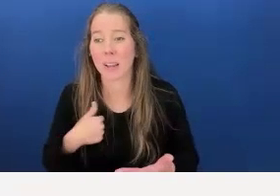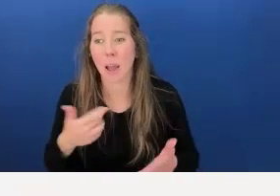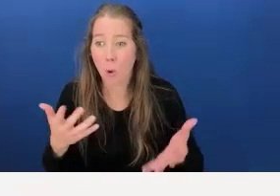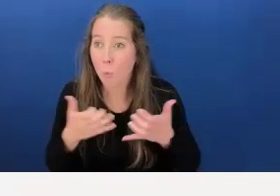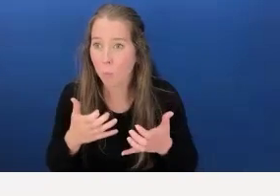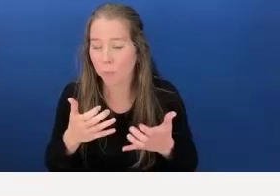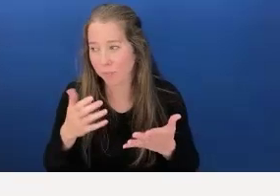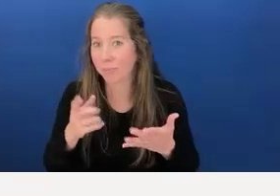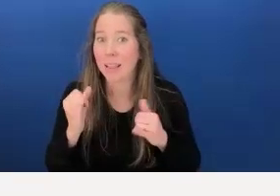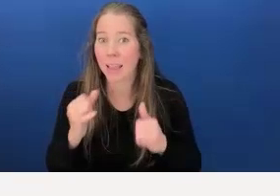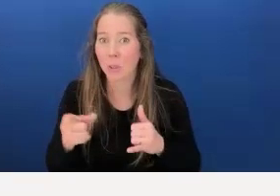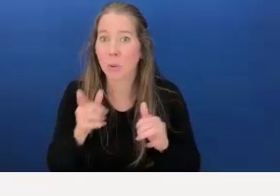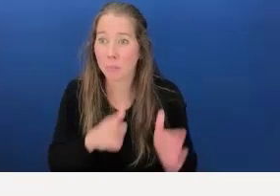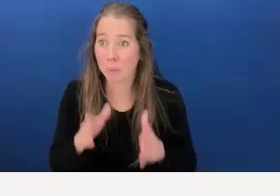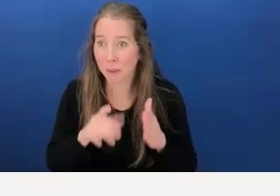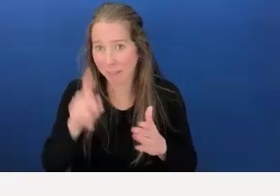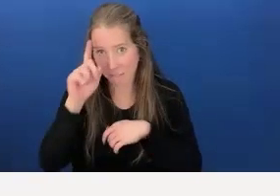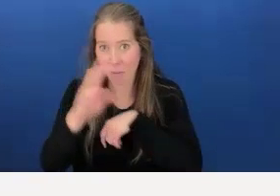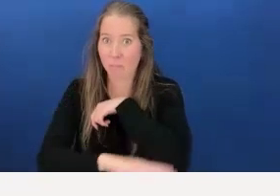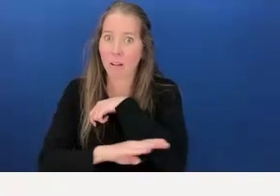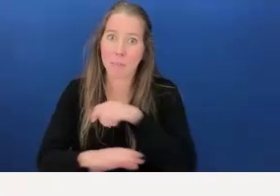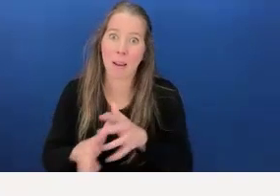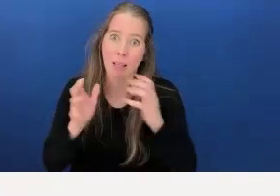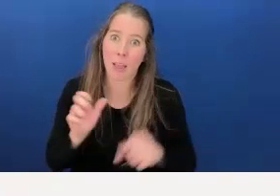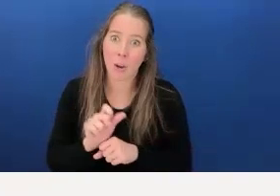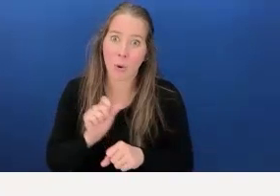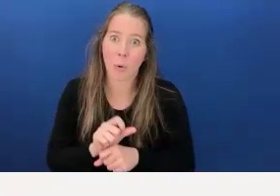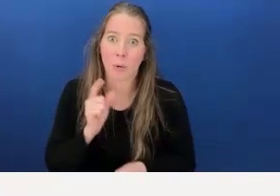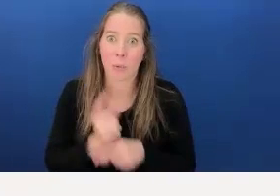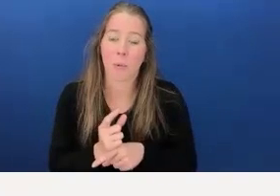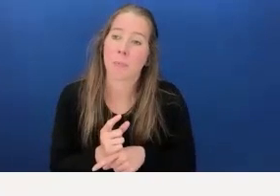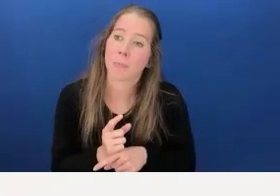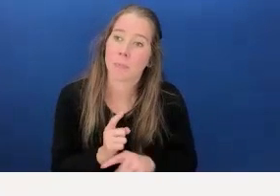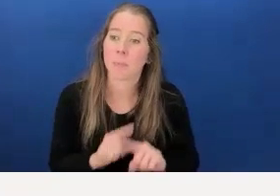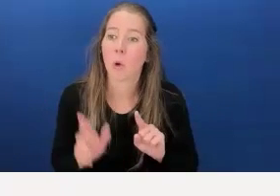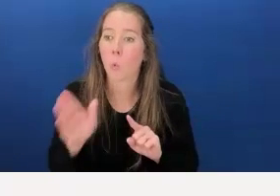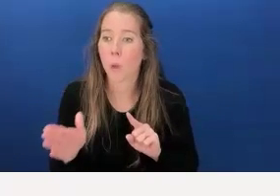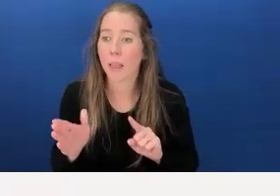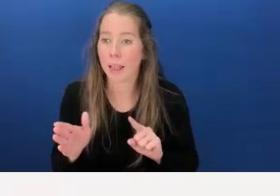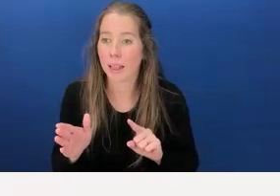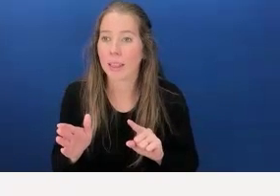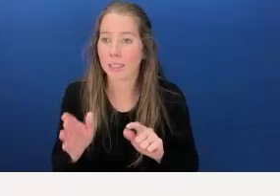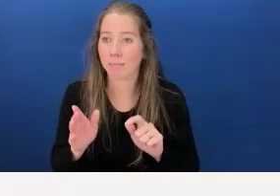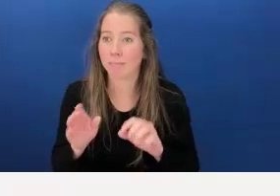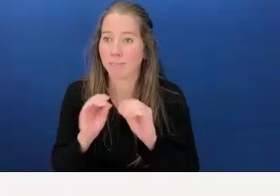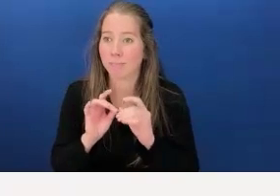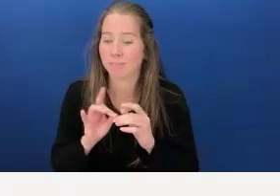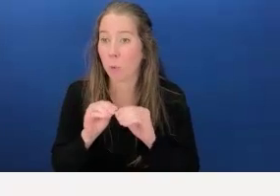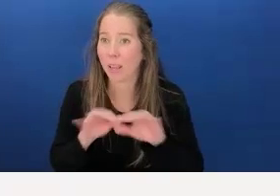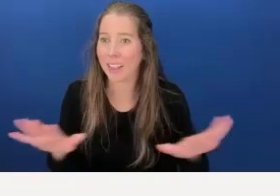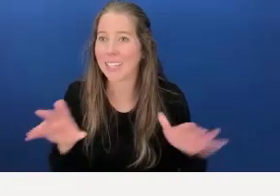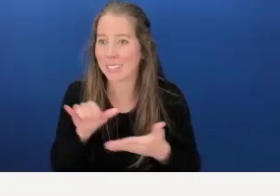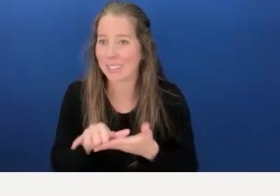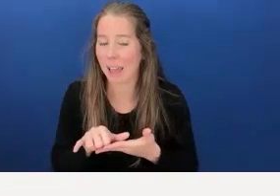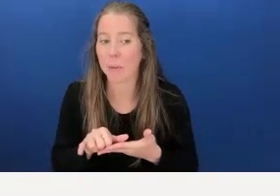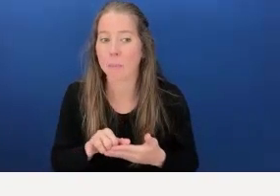it's been quite a mountain, right? But it will go out, it will be released. And then